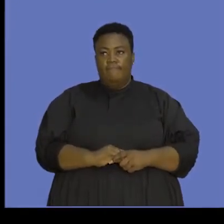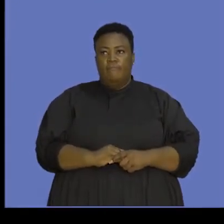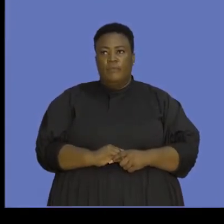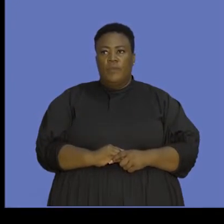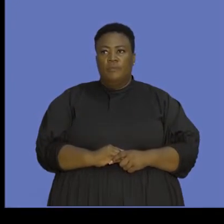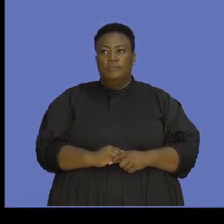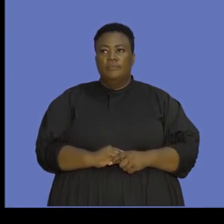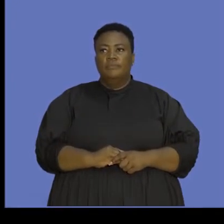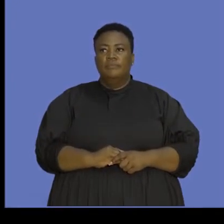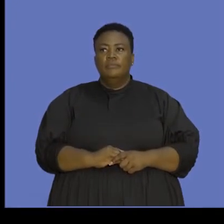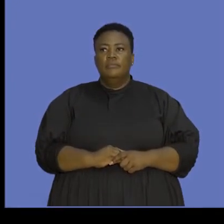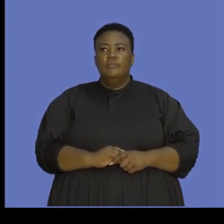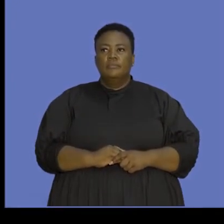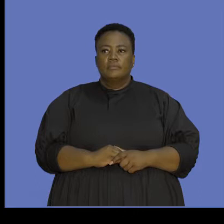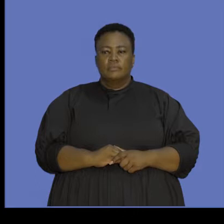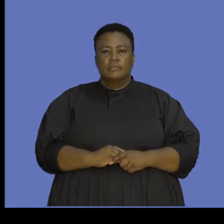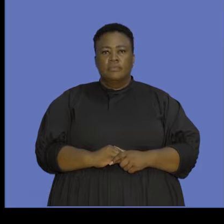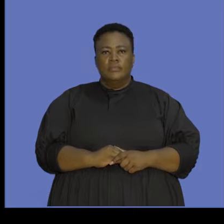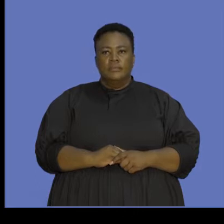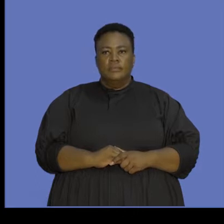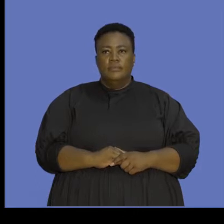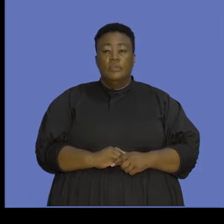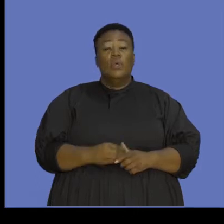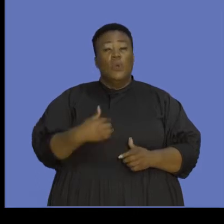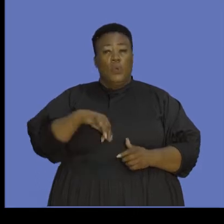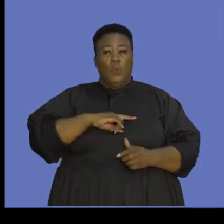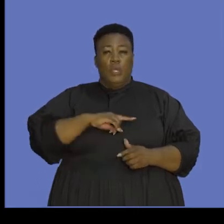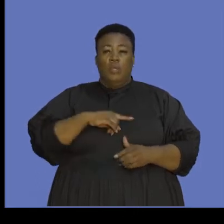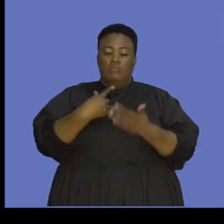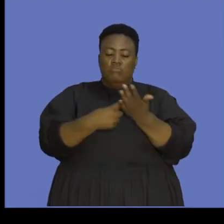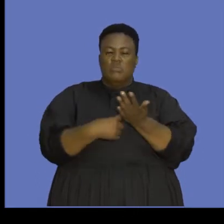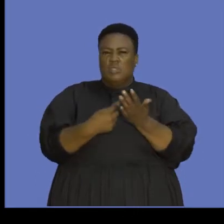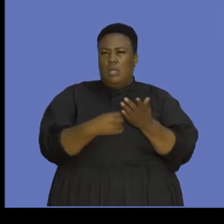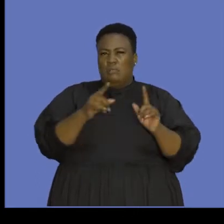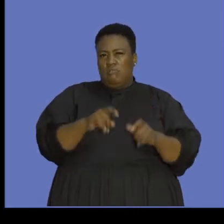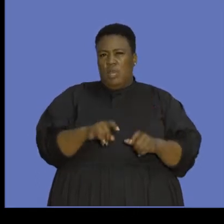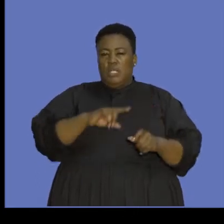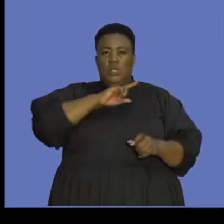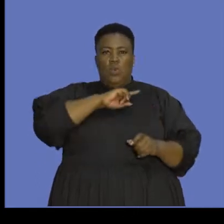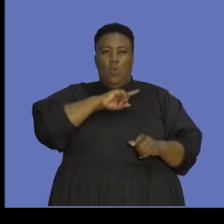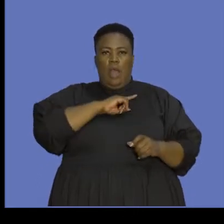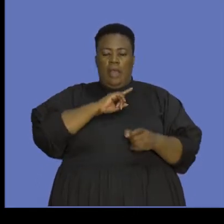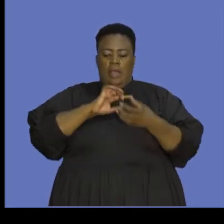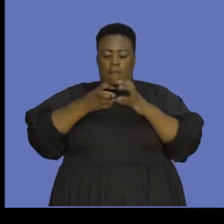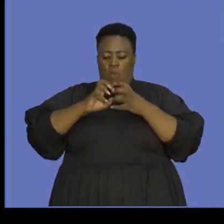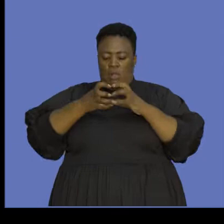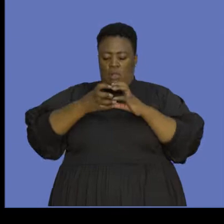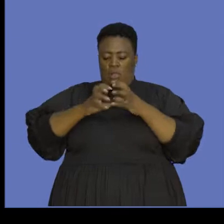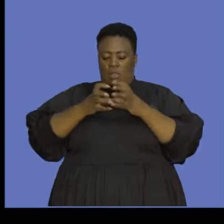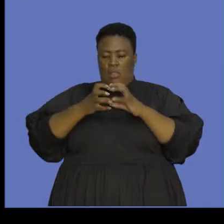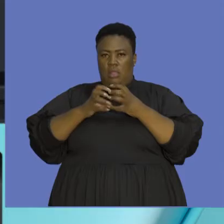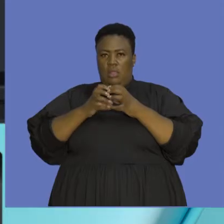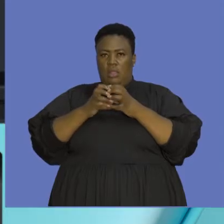it in context. We need to talk about why is it easier to throw a tennis ball than a bowling